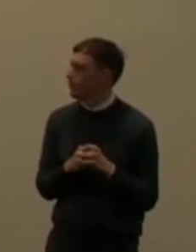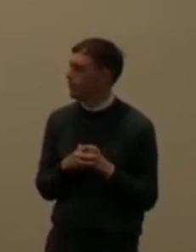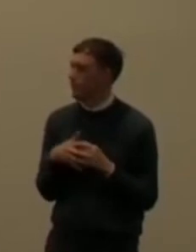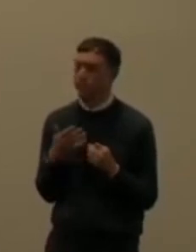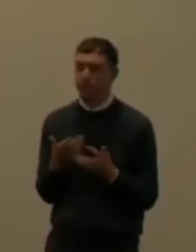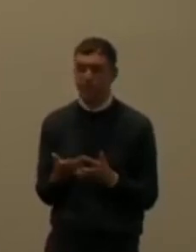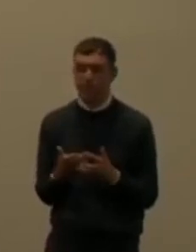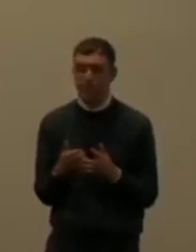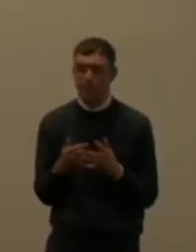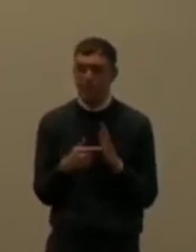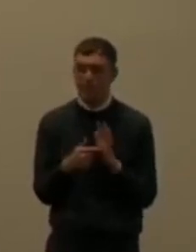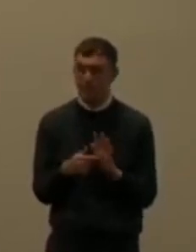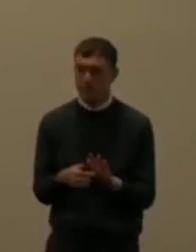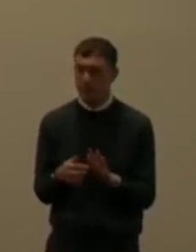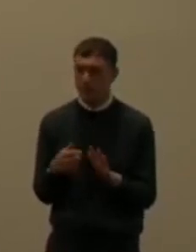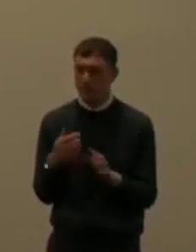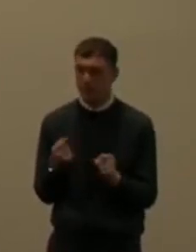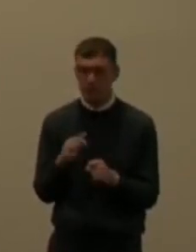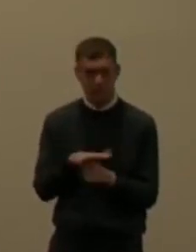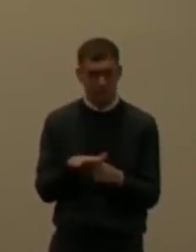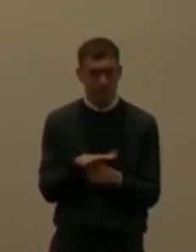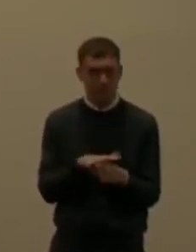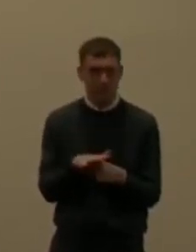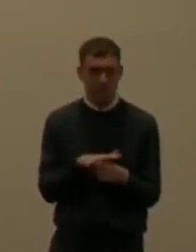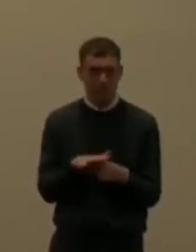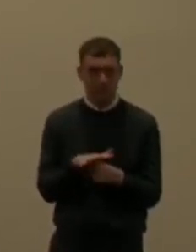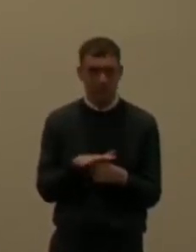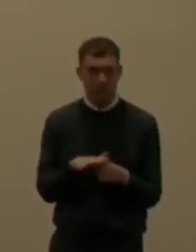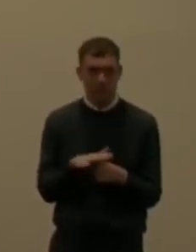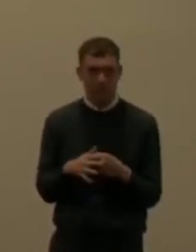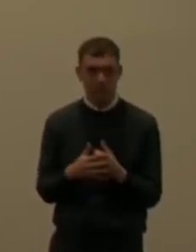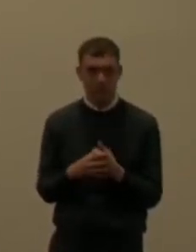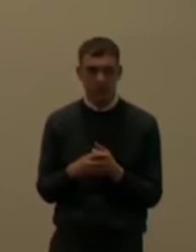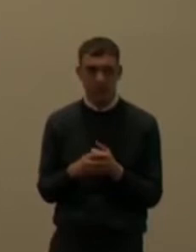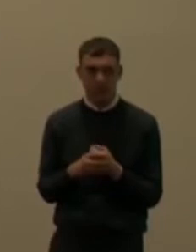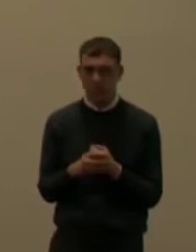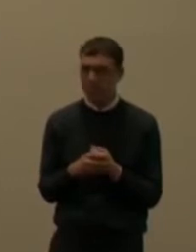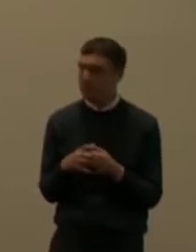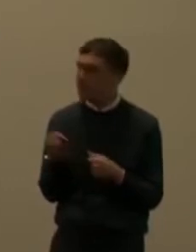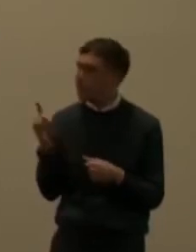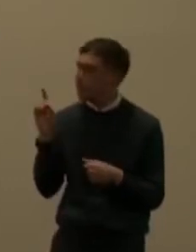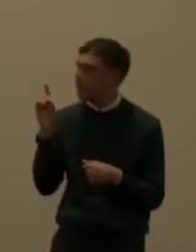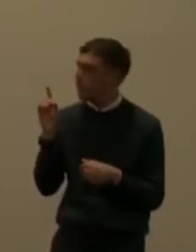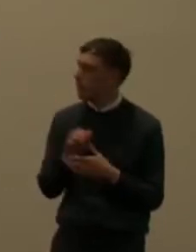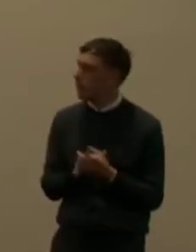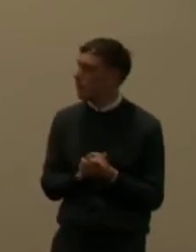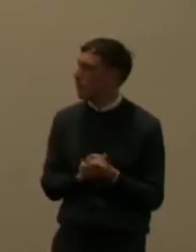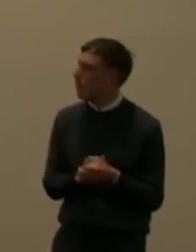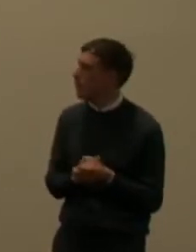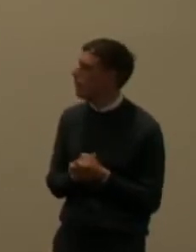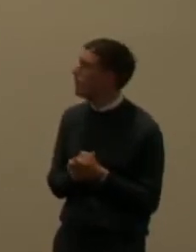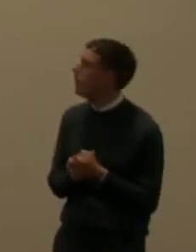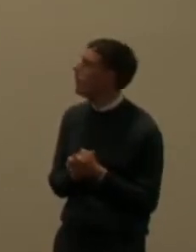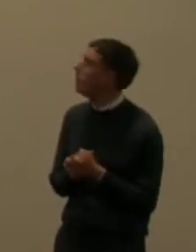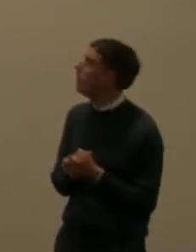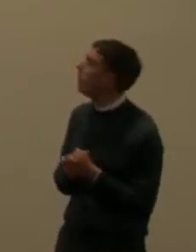defined. So I have the Canvas app, I have the environment variables, and I have my workflow. And if we check the solution, we see that